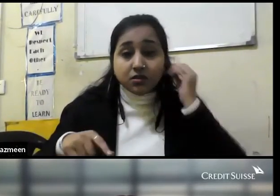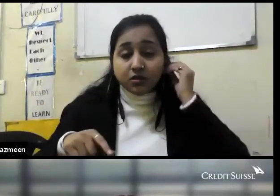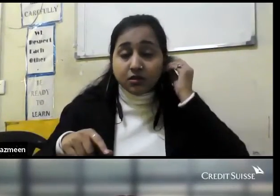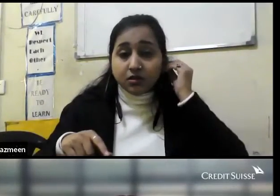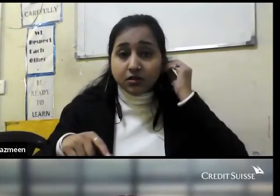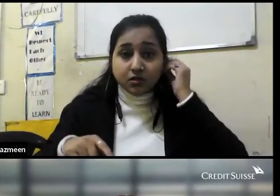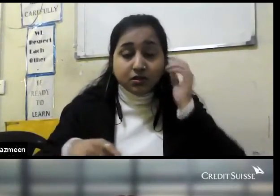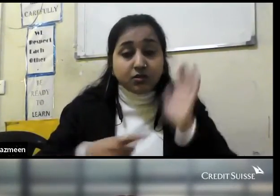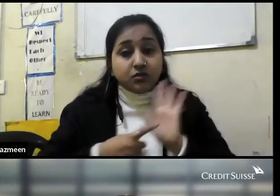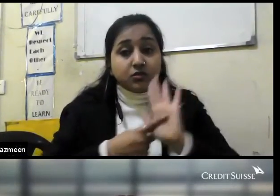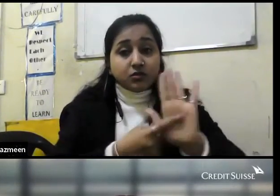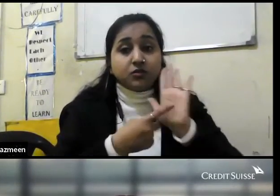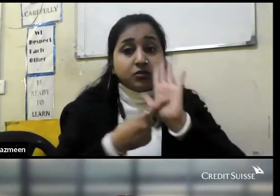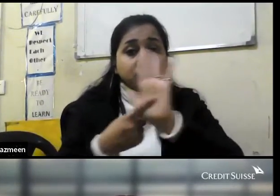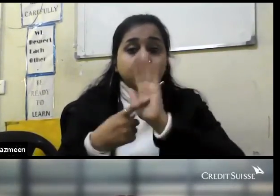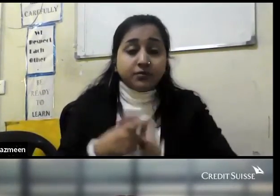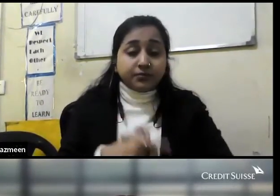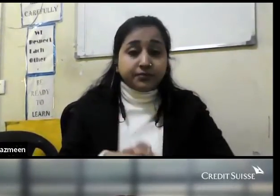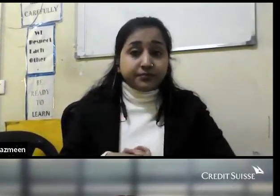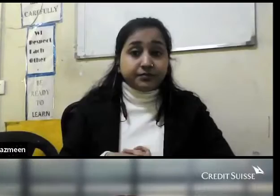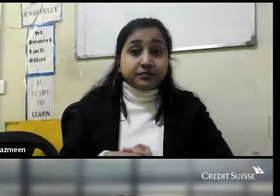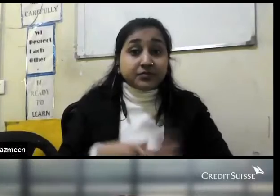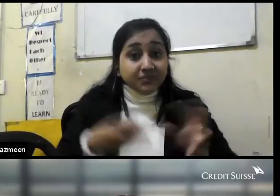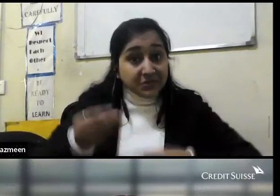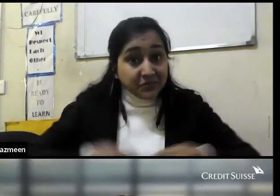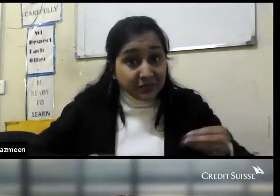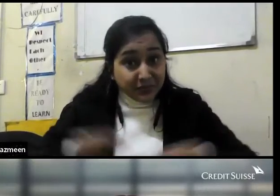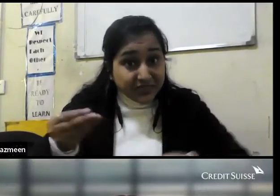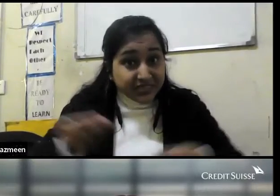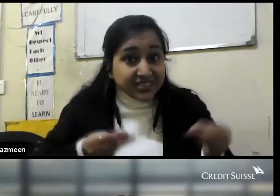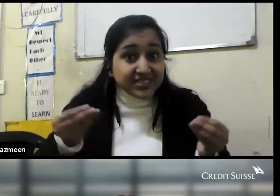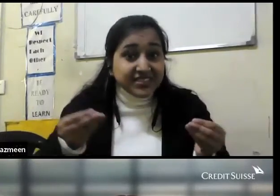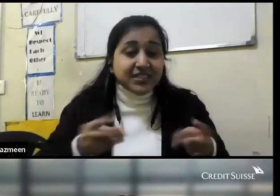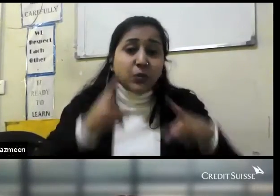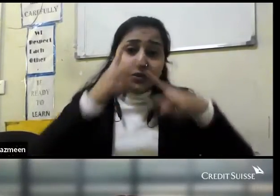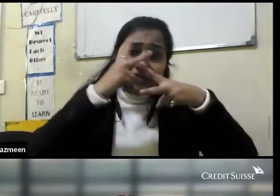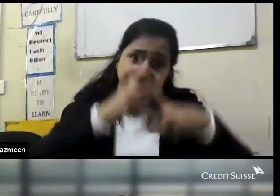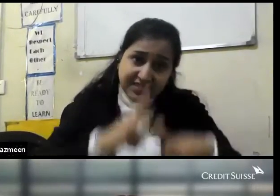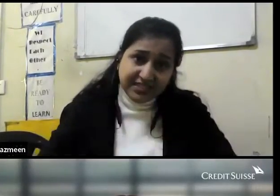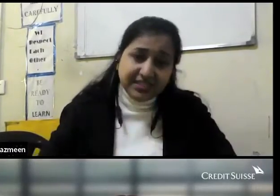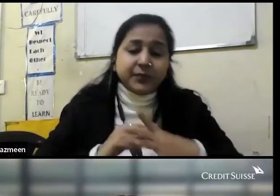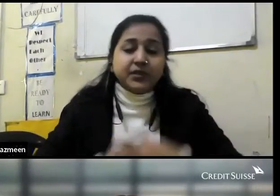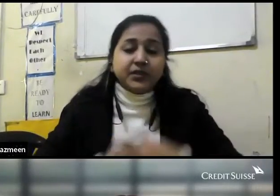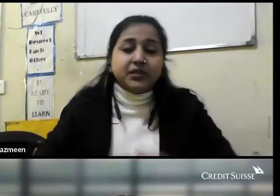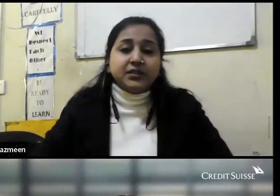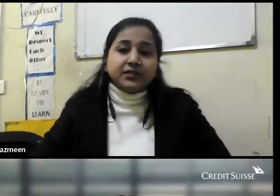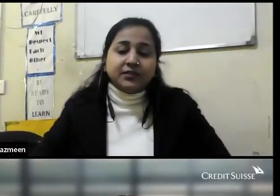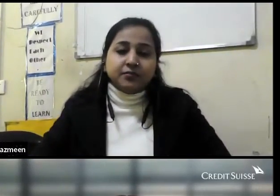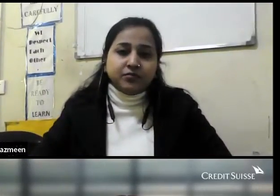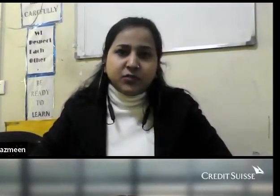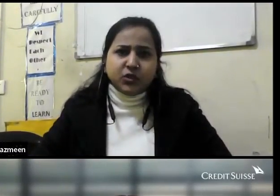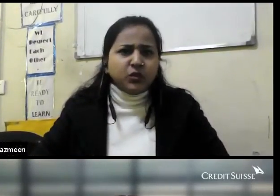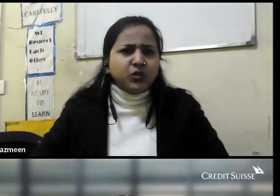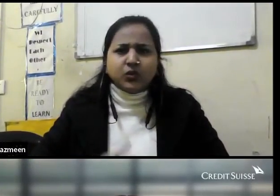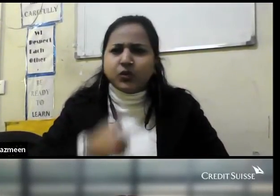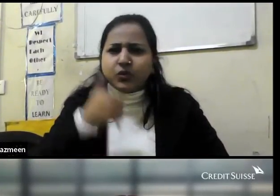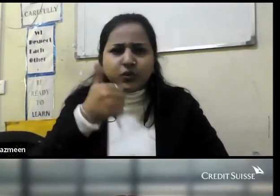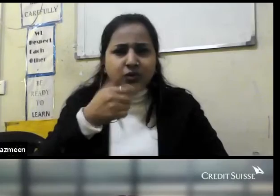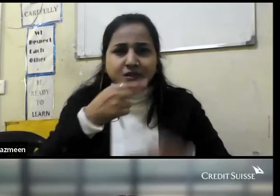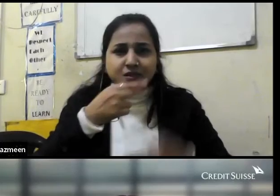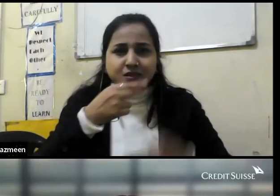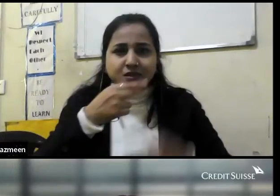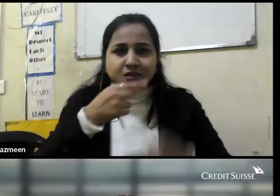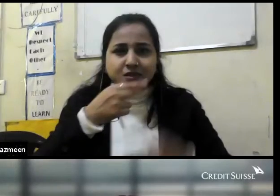are making a business case of sustainability. So I don't have a good stories. We are at the beginning of the